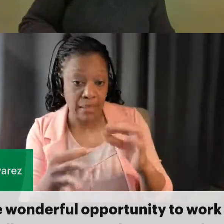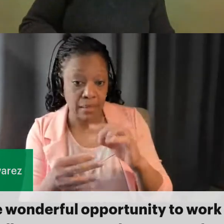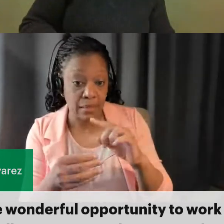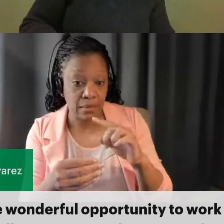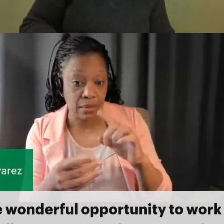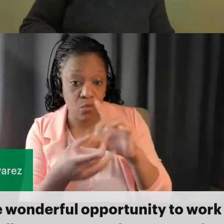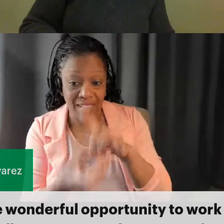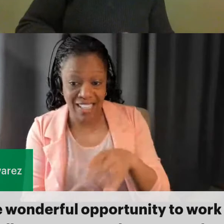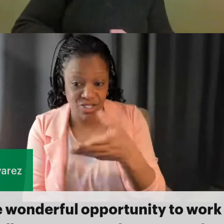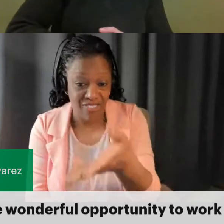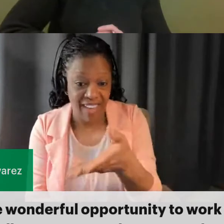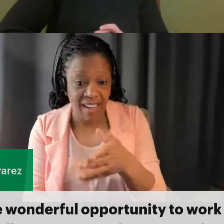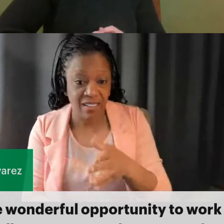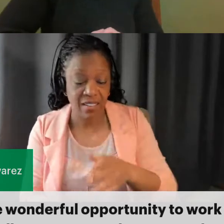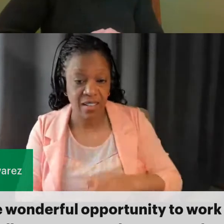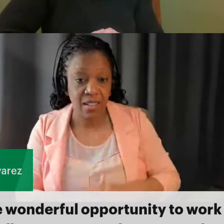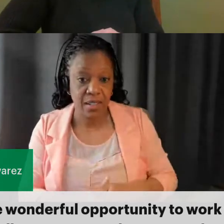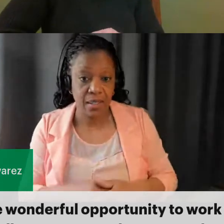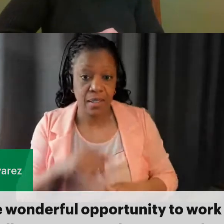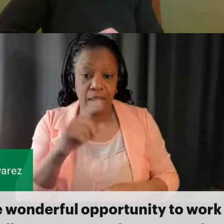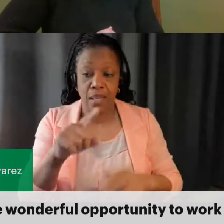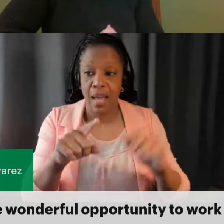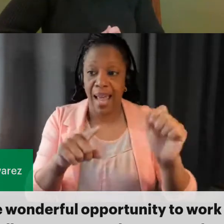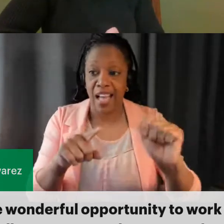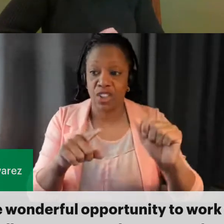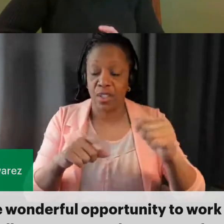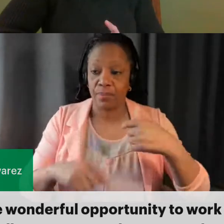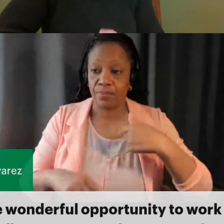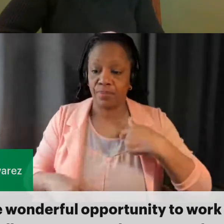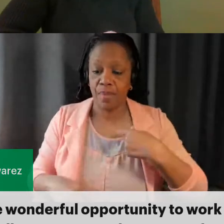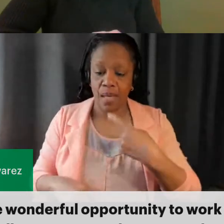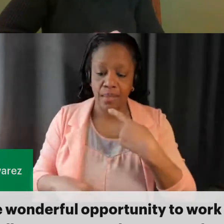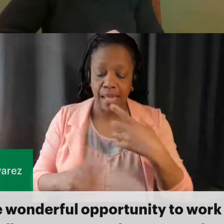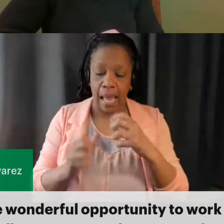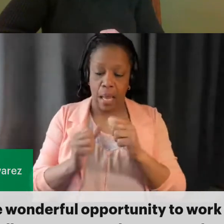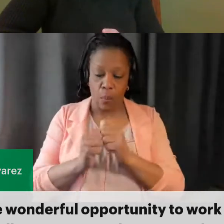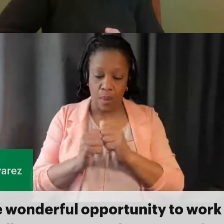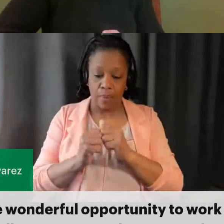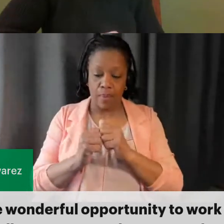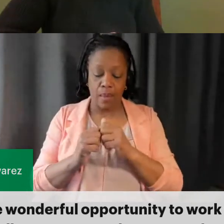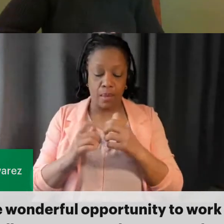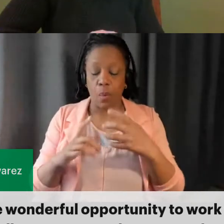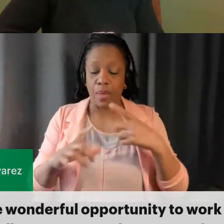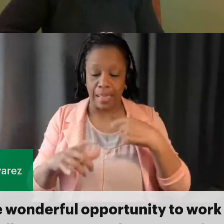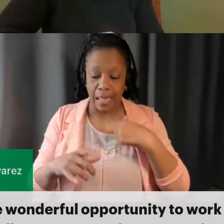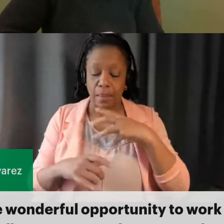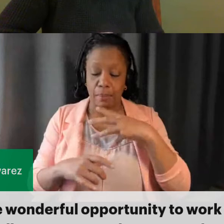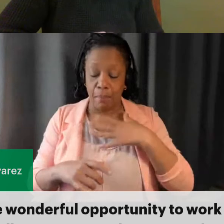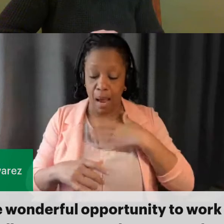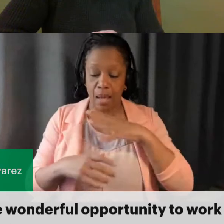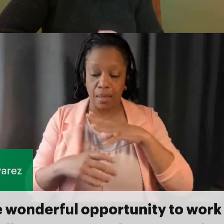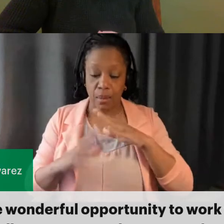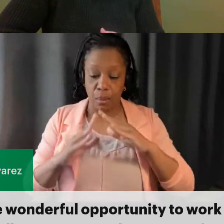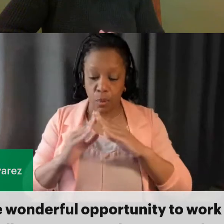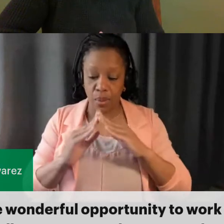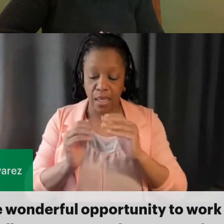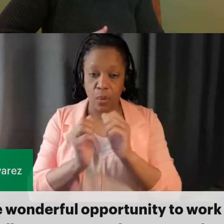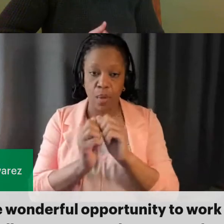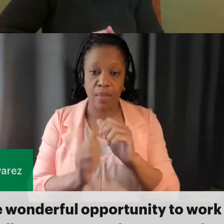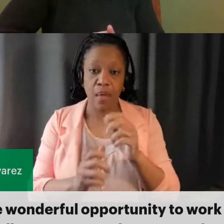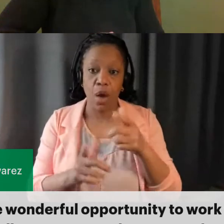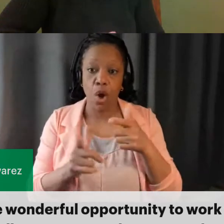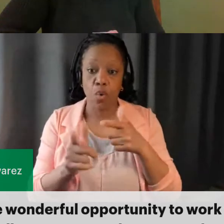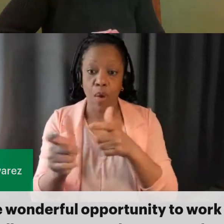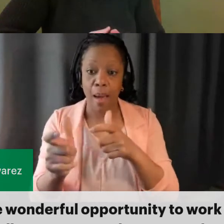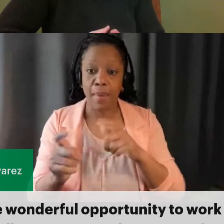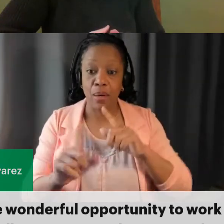I would say in my community, with the rapid response due to the COVID pandemic,